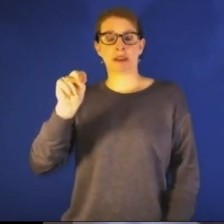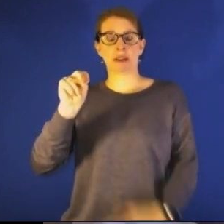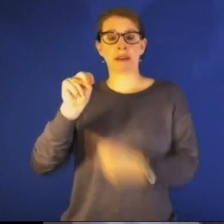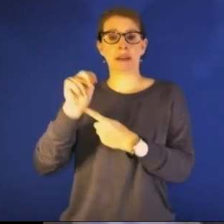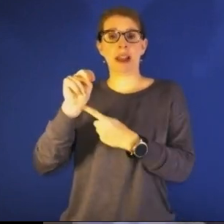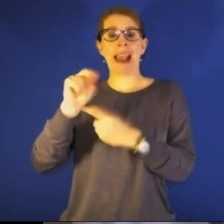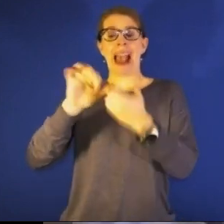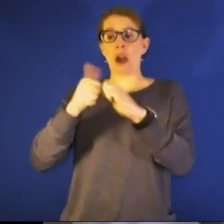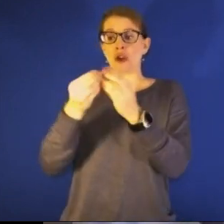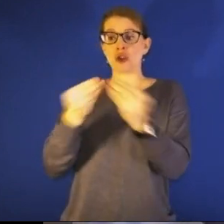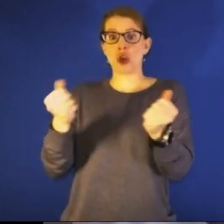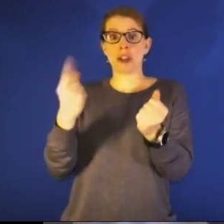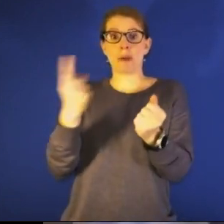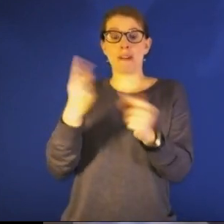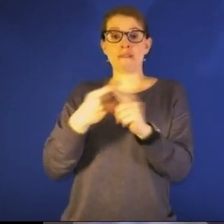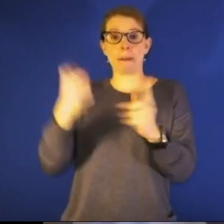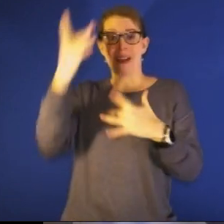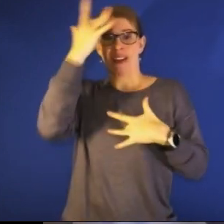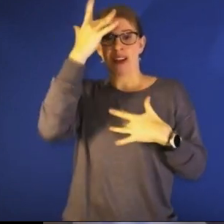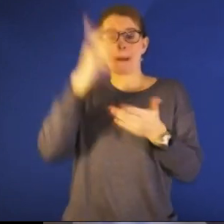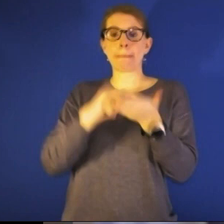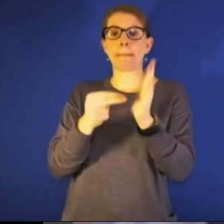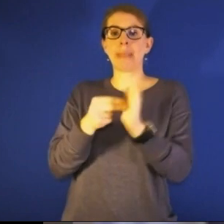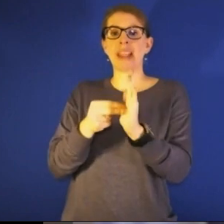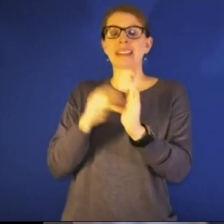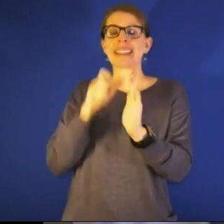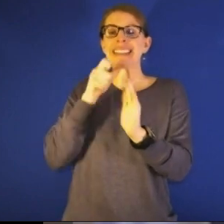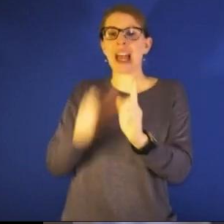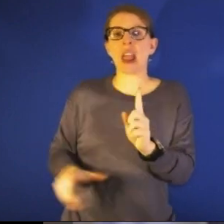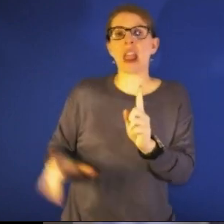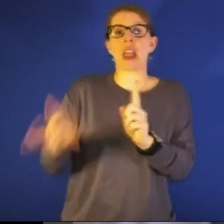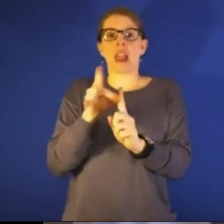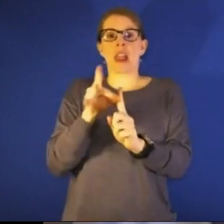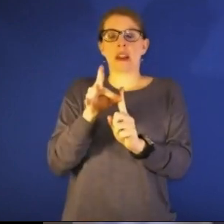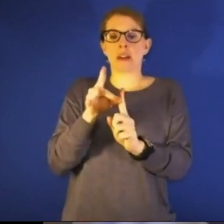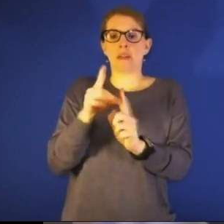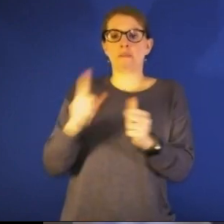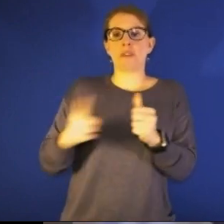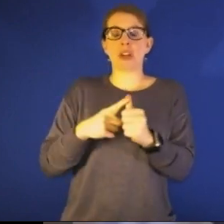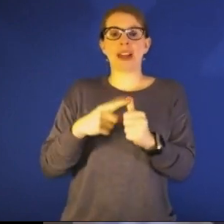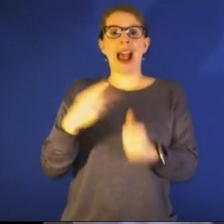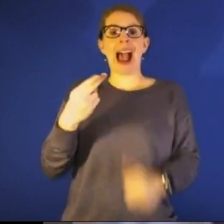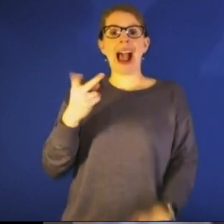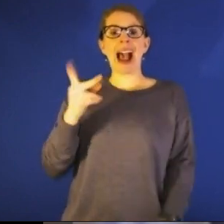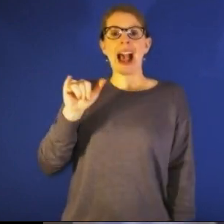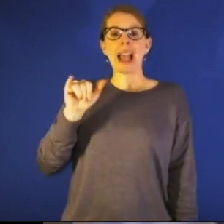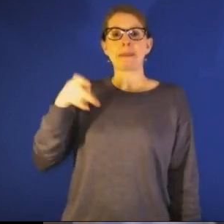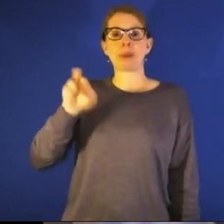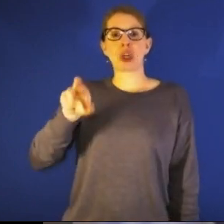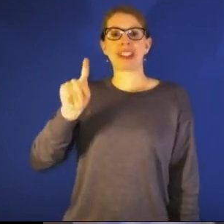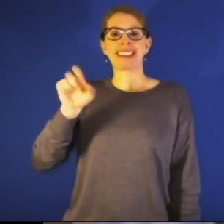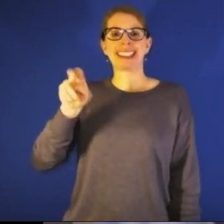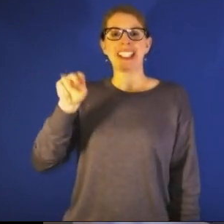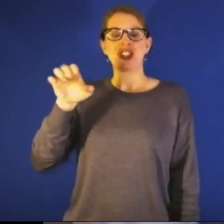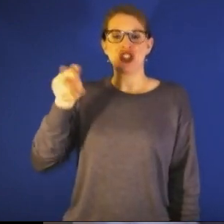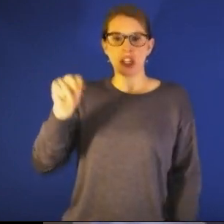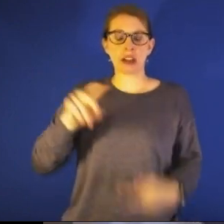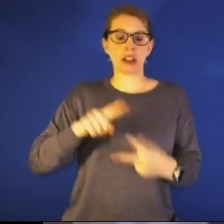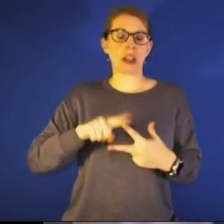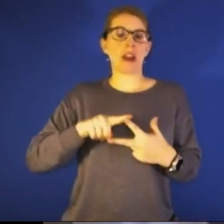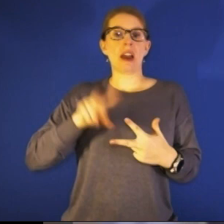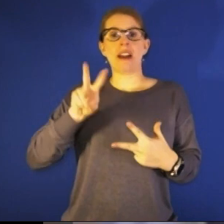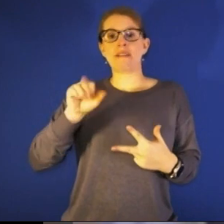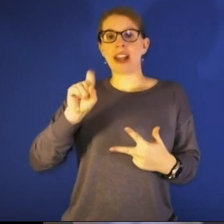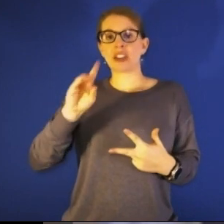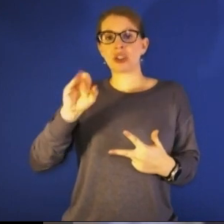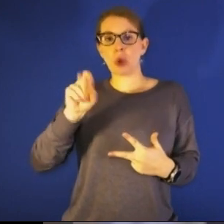cure somebody of an illness is not to let them get it in the first place. We do that for hypertension. We do that for heart disease. We do that for vascular disease. We